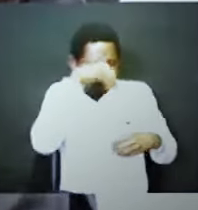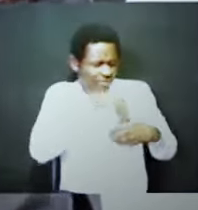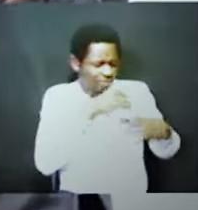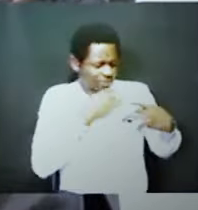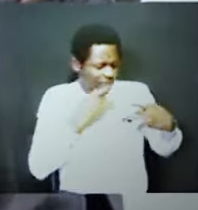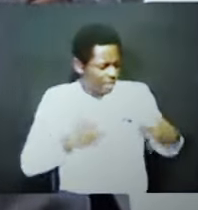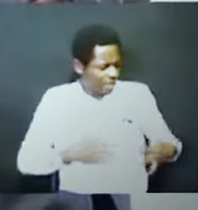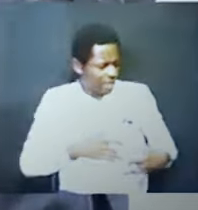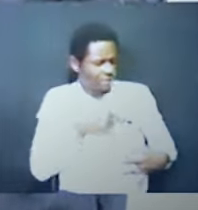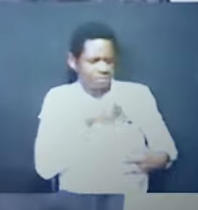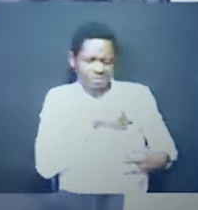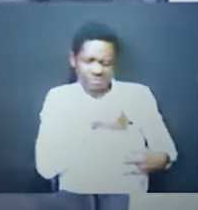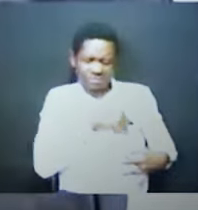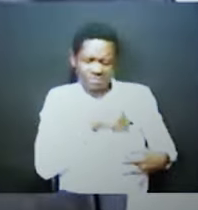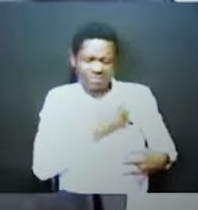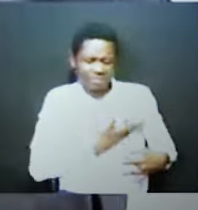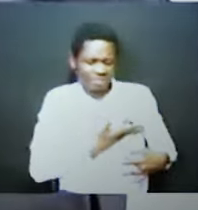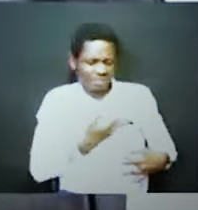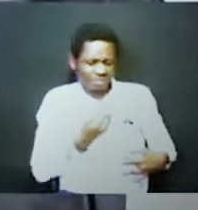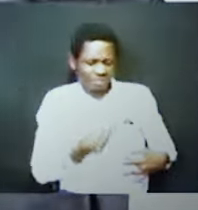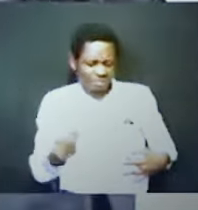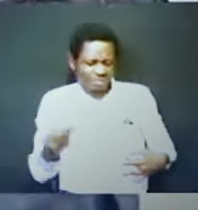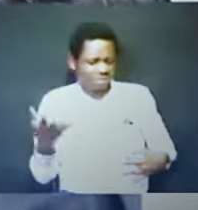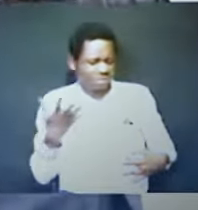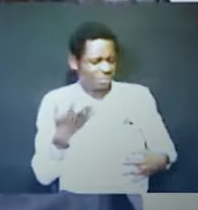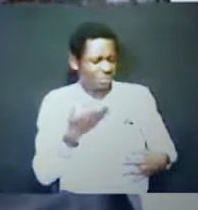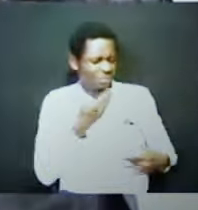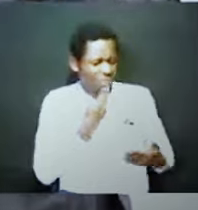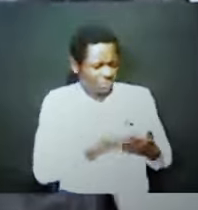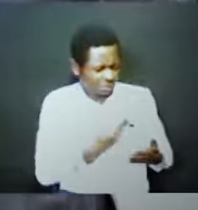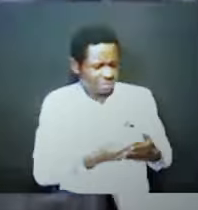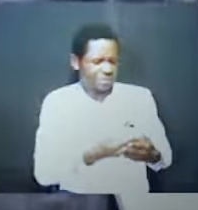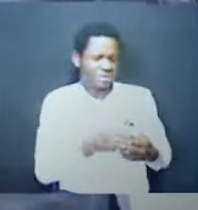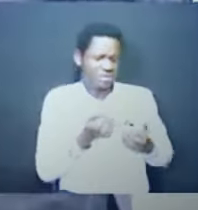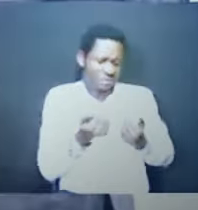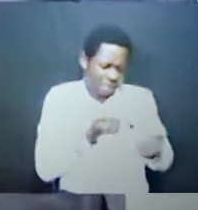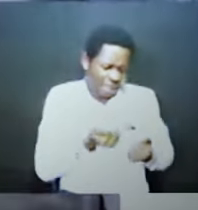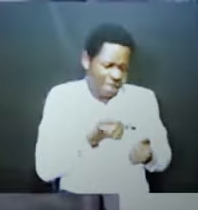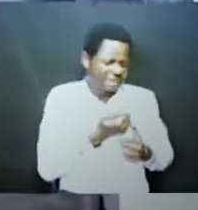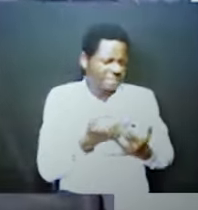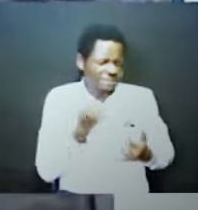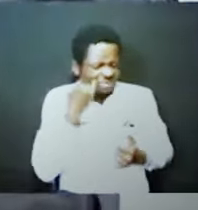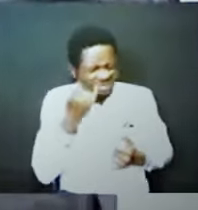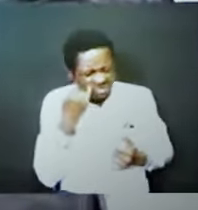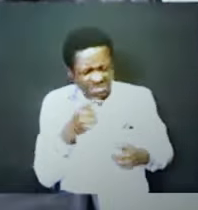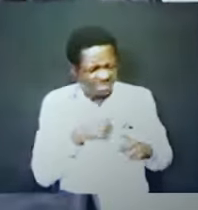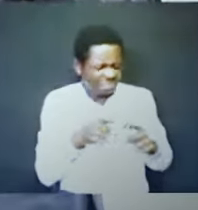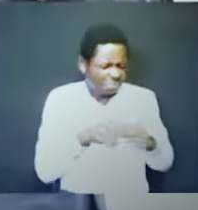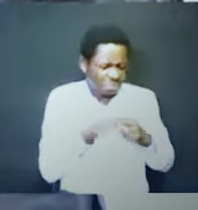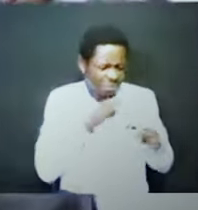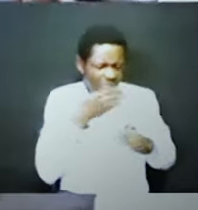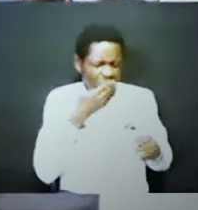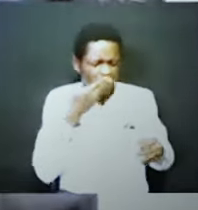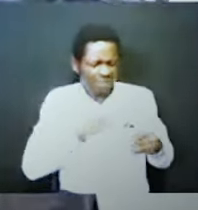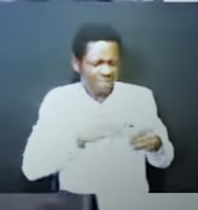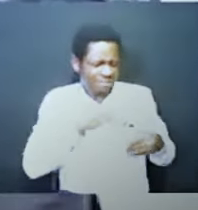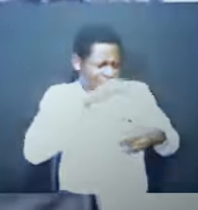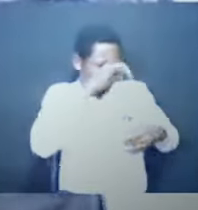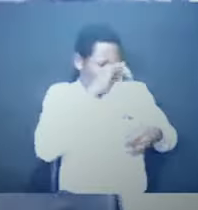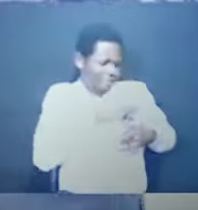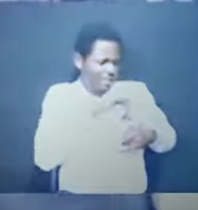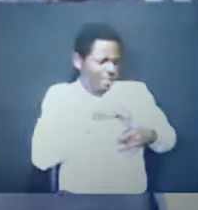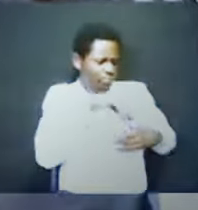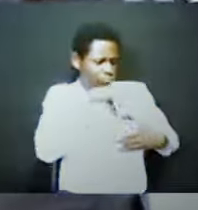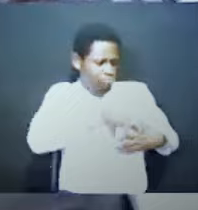call possession from our hearts. We are mumpire say we are sin woman in any a japadia yebetu and yes with